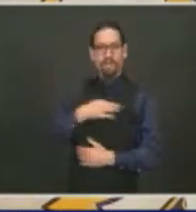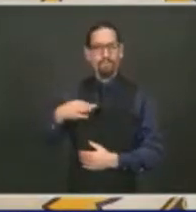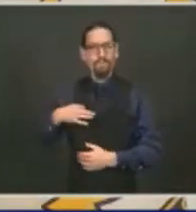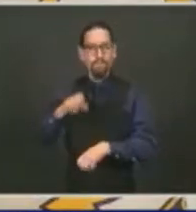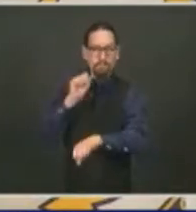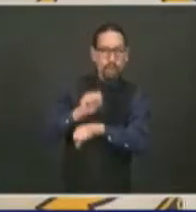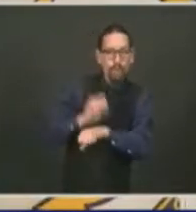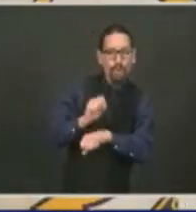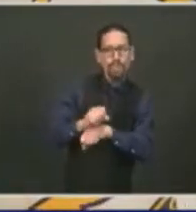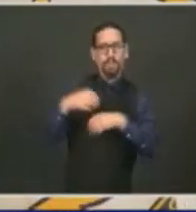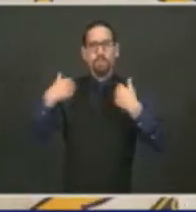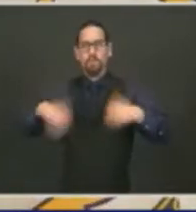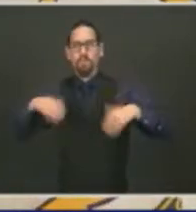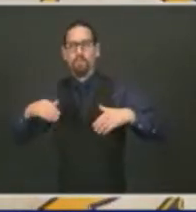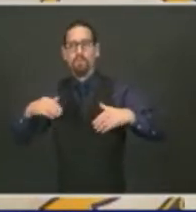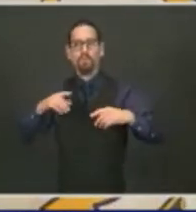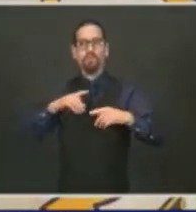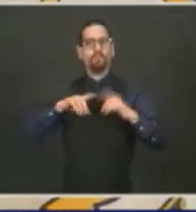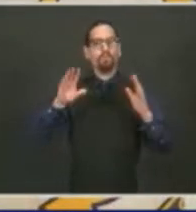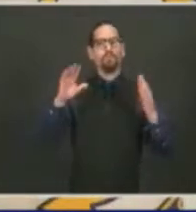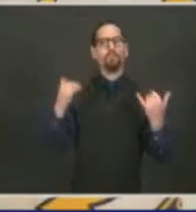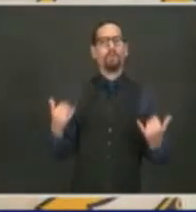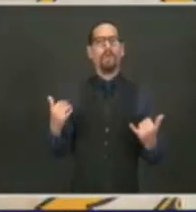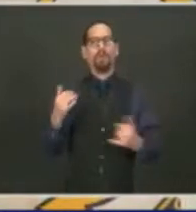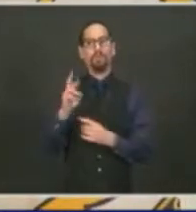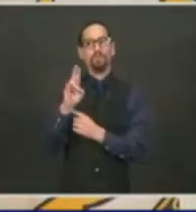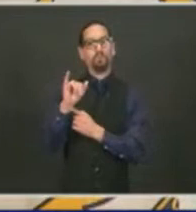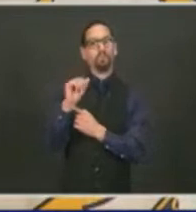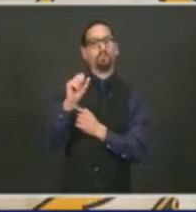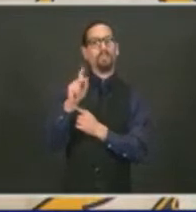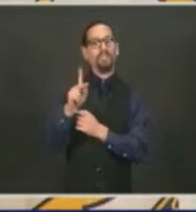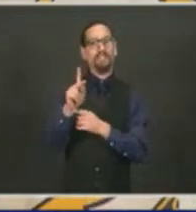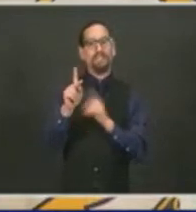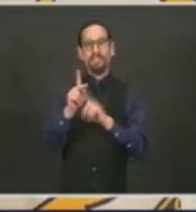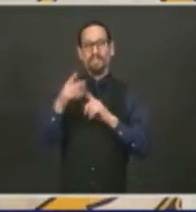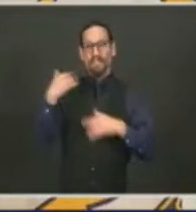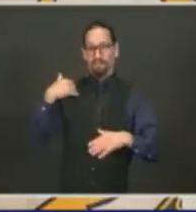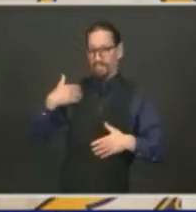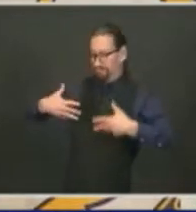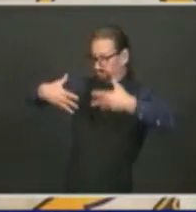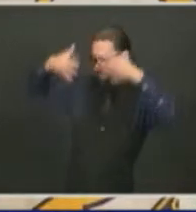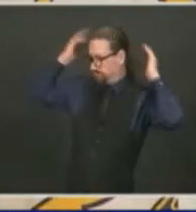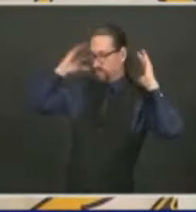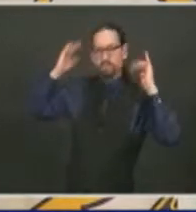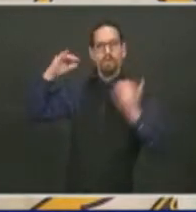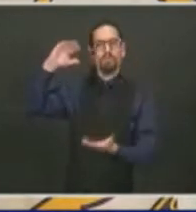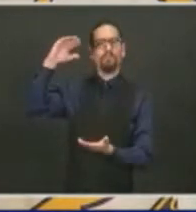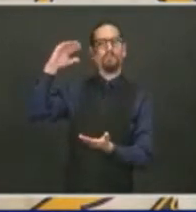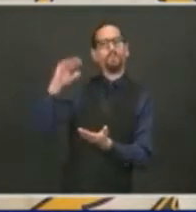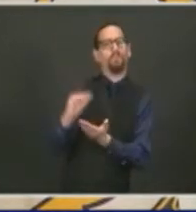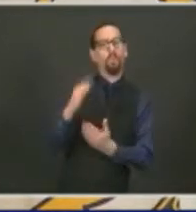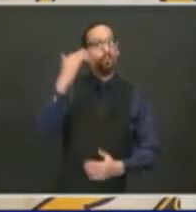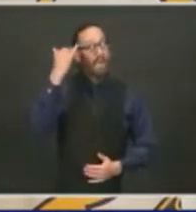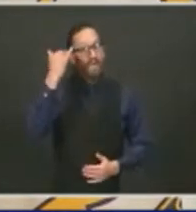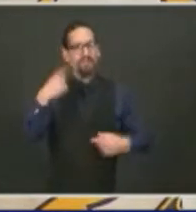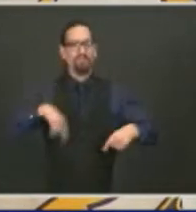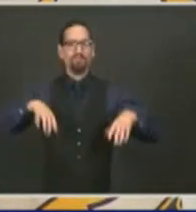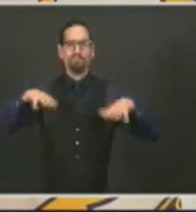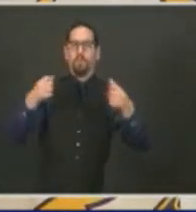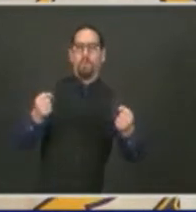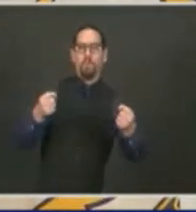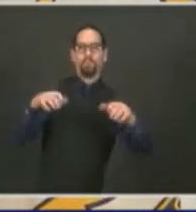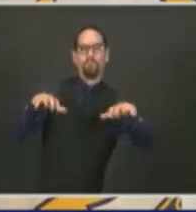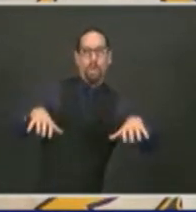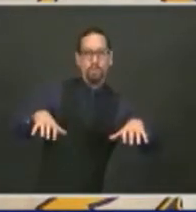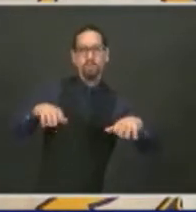risk because of the pause. And I was briefed yesterday on what's happening in Los Angeles, San Diego,